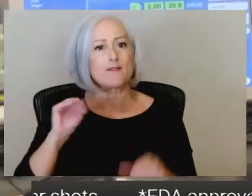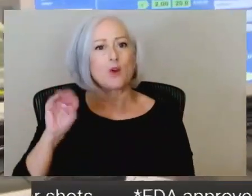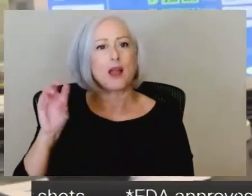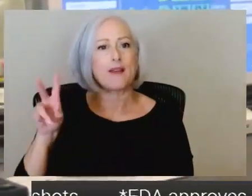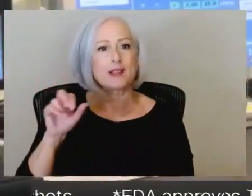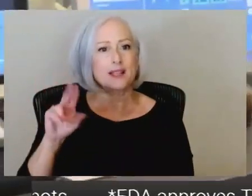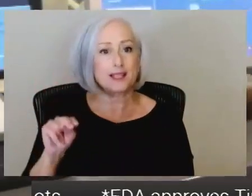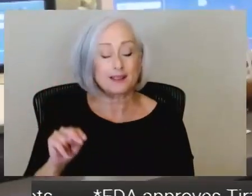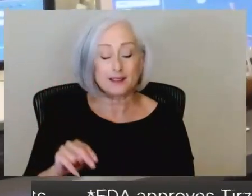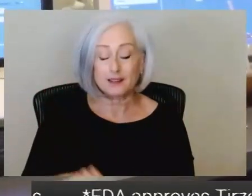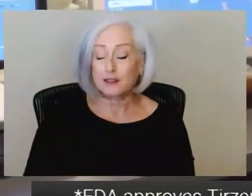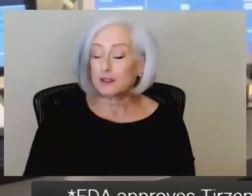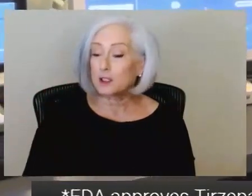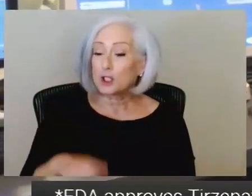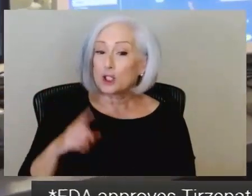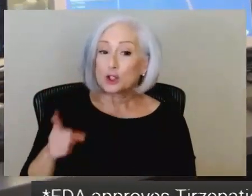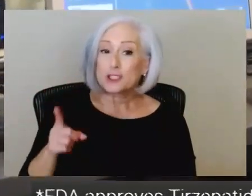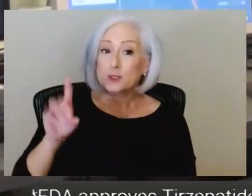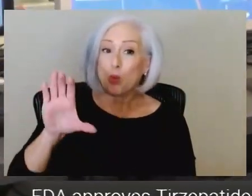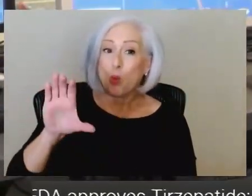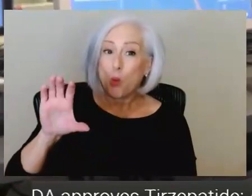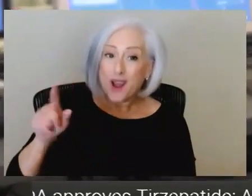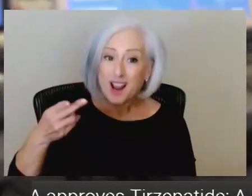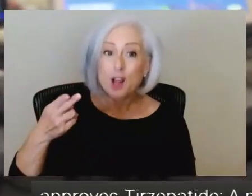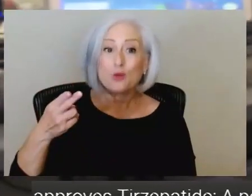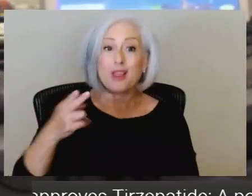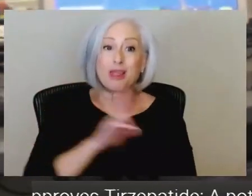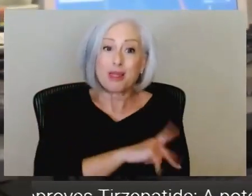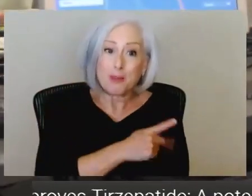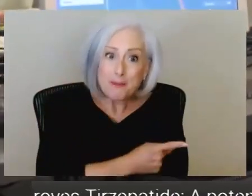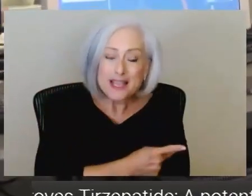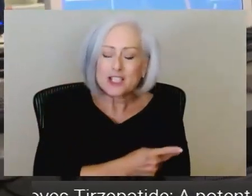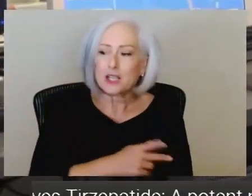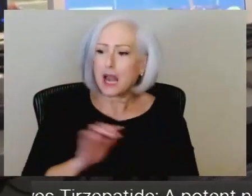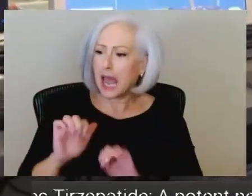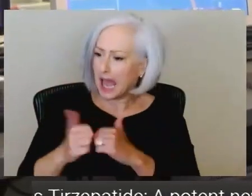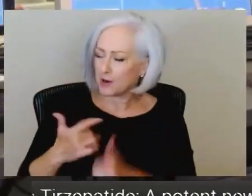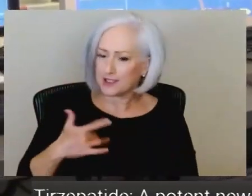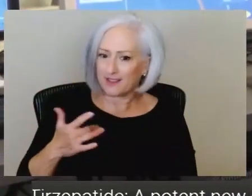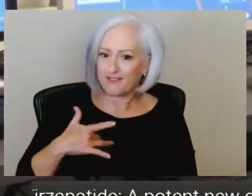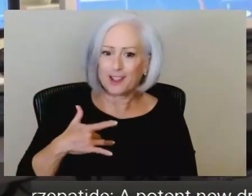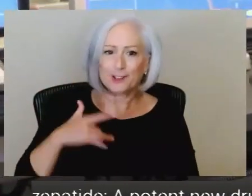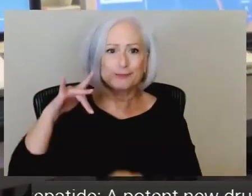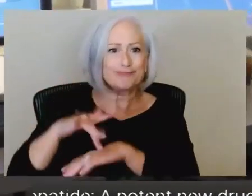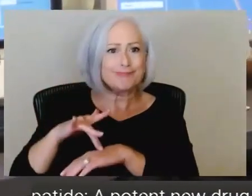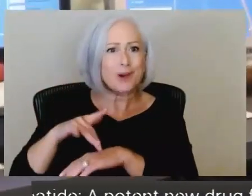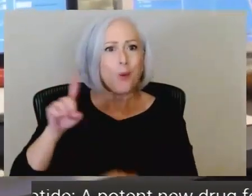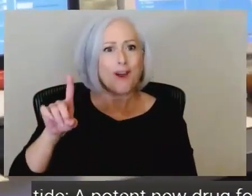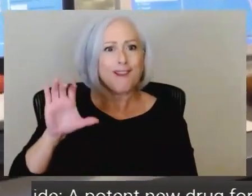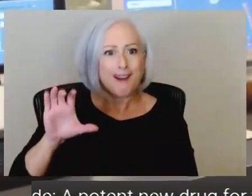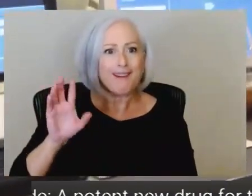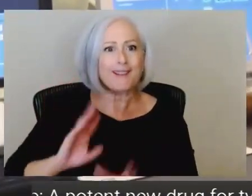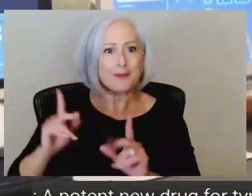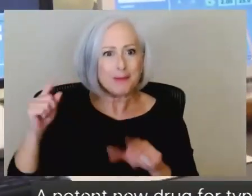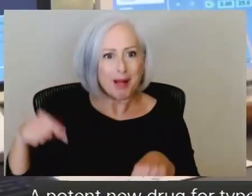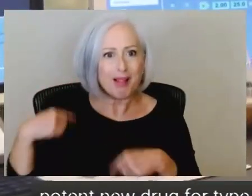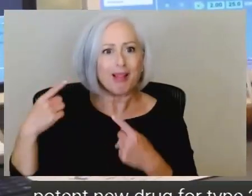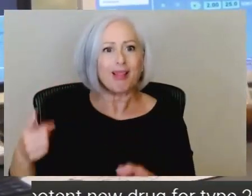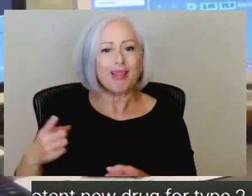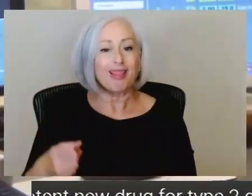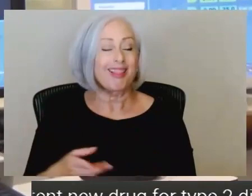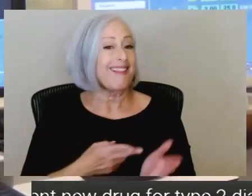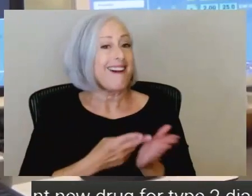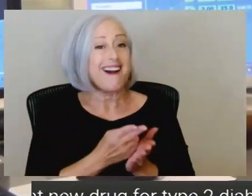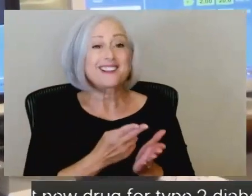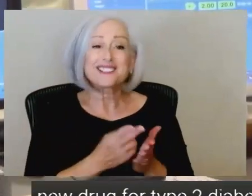100th patient. How does it feel to be on patient number 100? I honestly am just really happy.